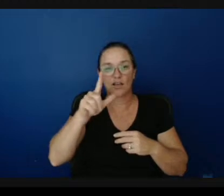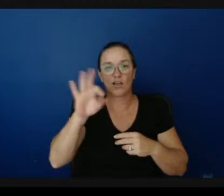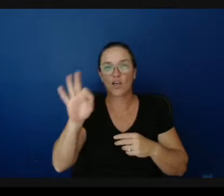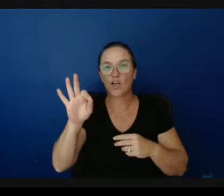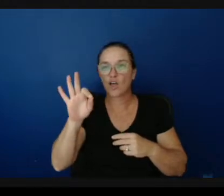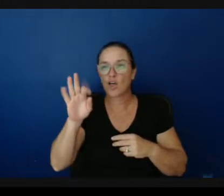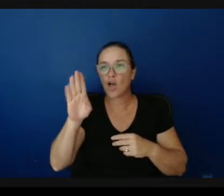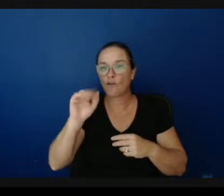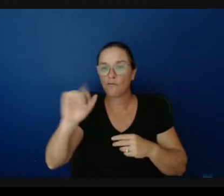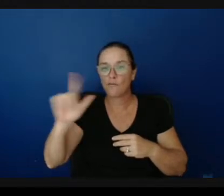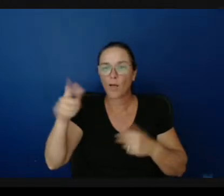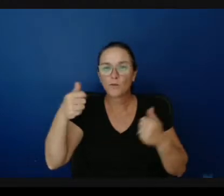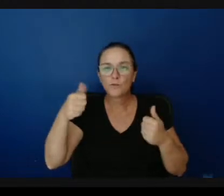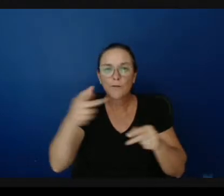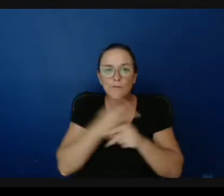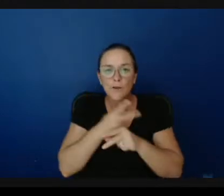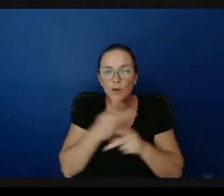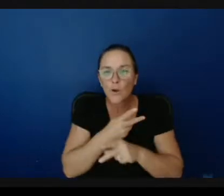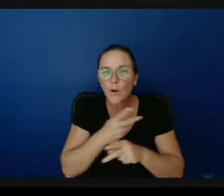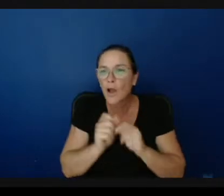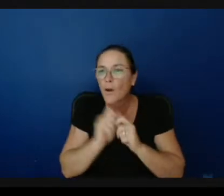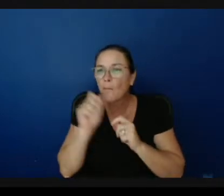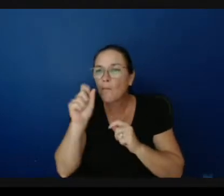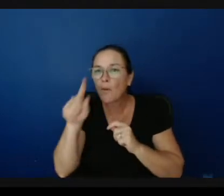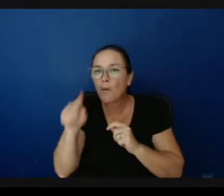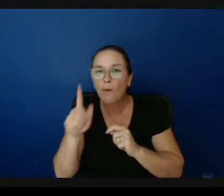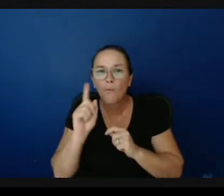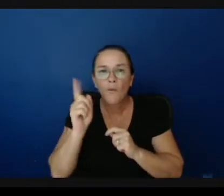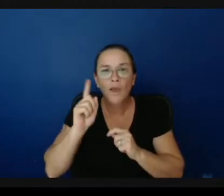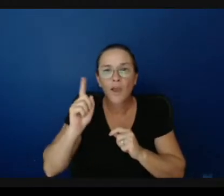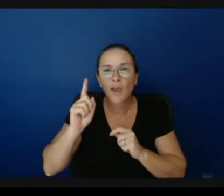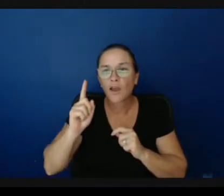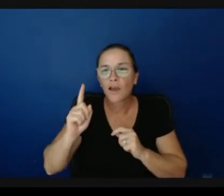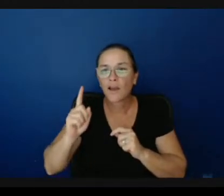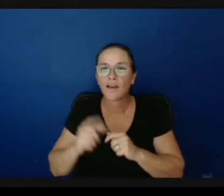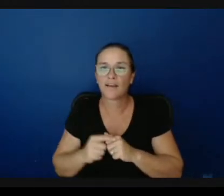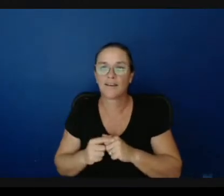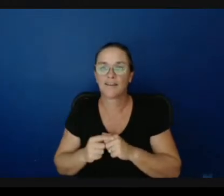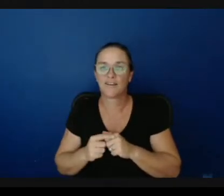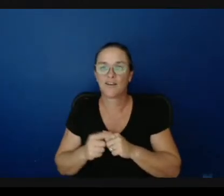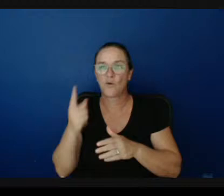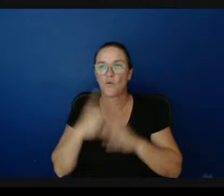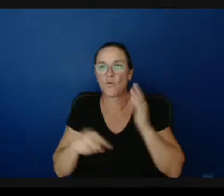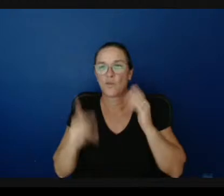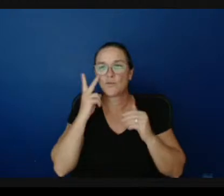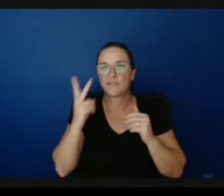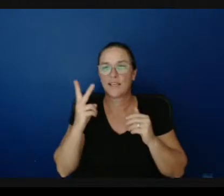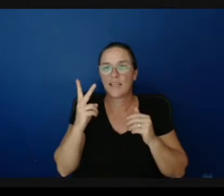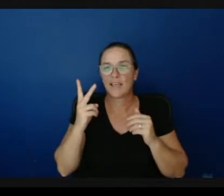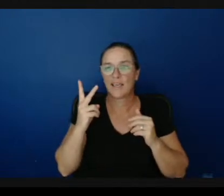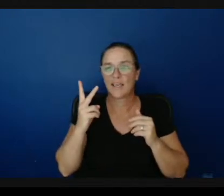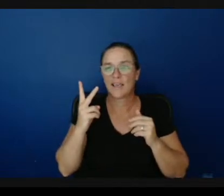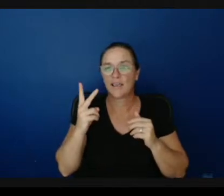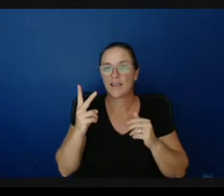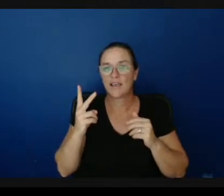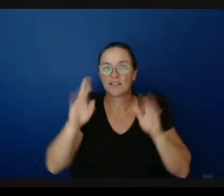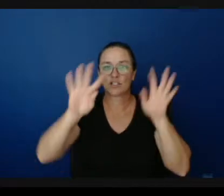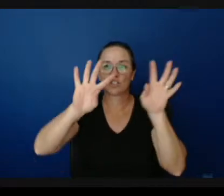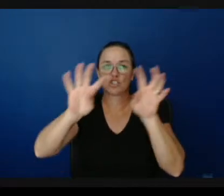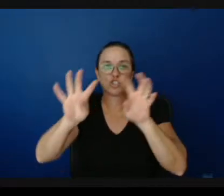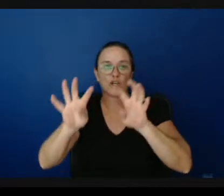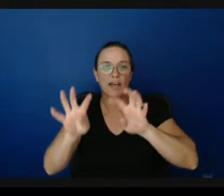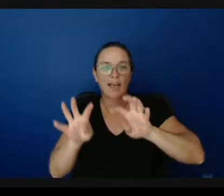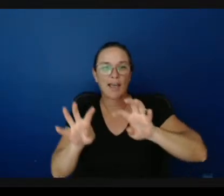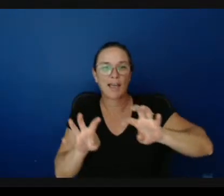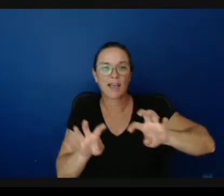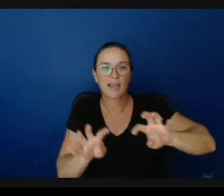going to go and which way is it going to roll. And what you're seeing is these tracks